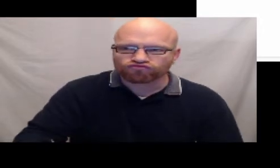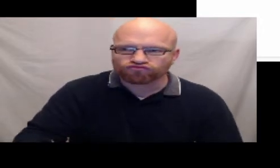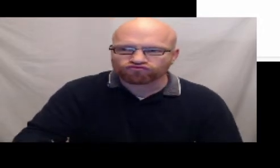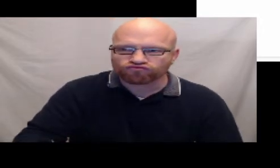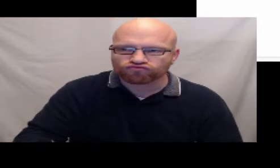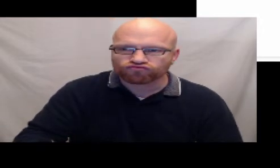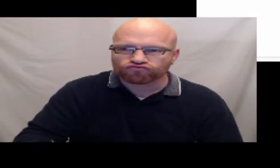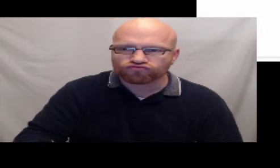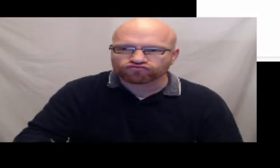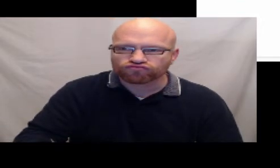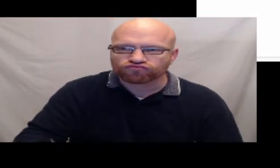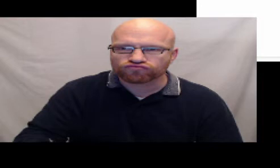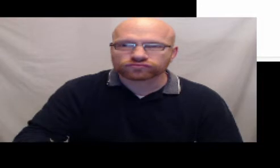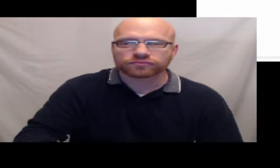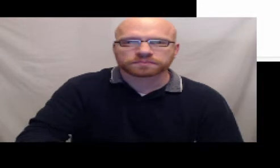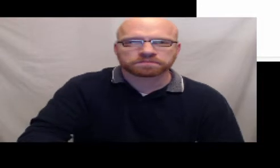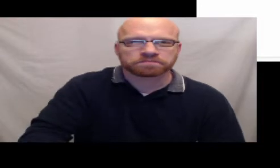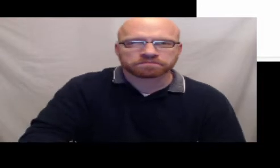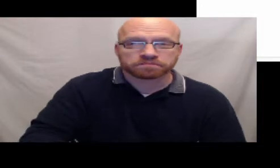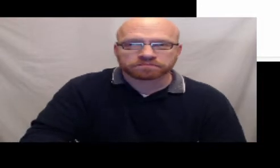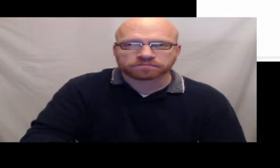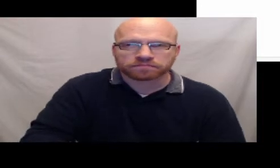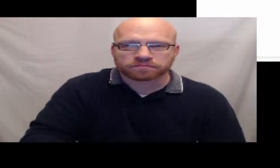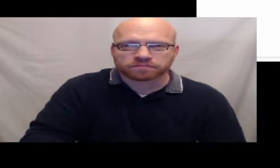combine to be positive 5.